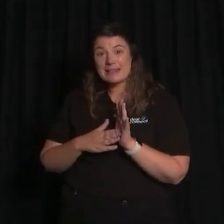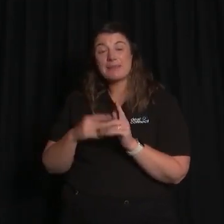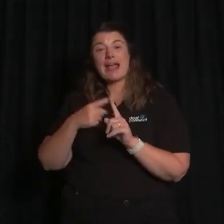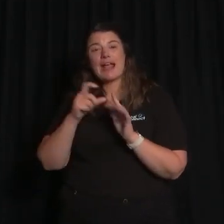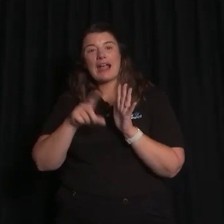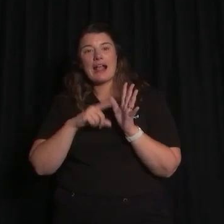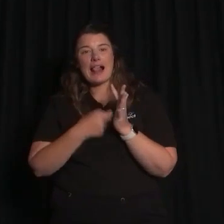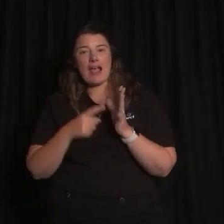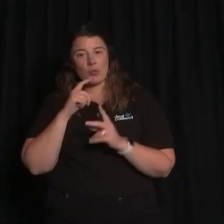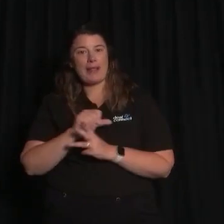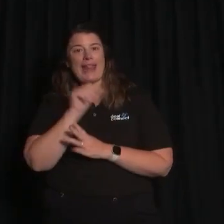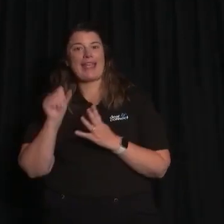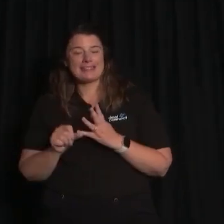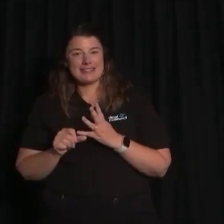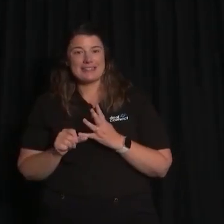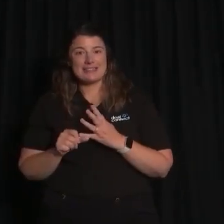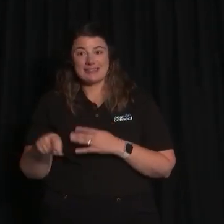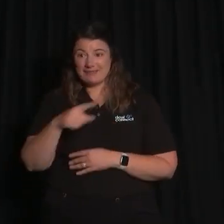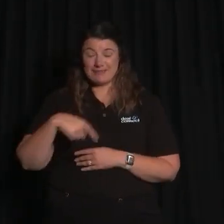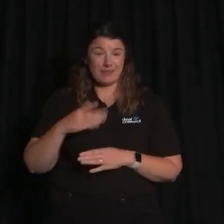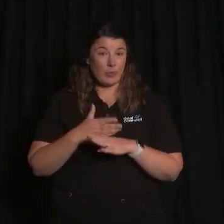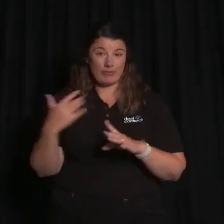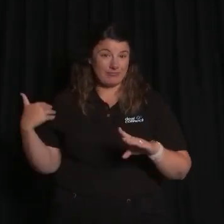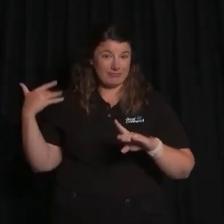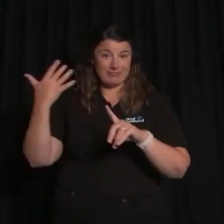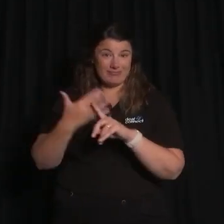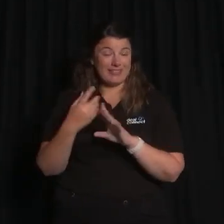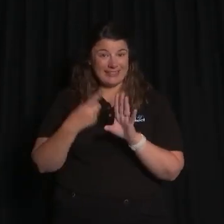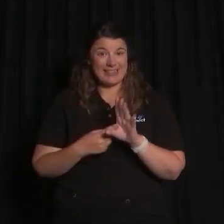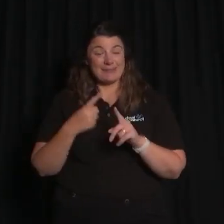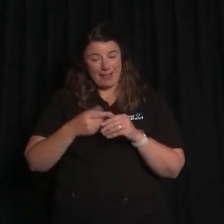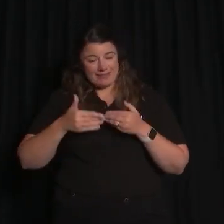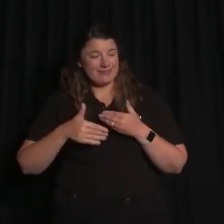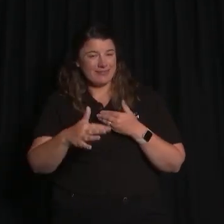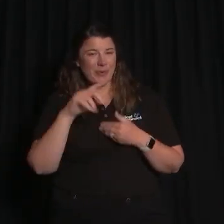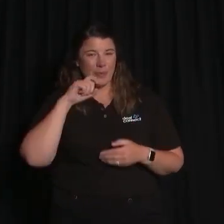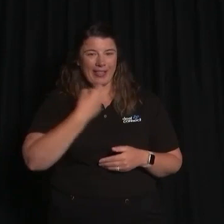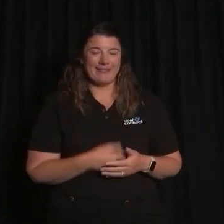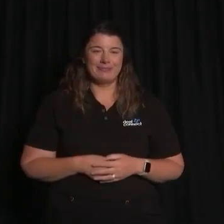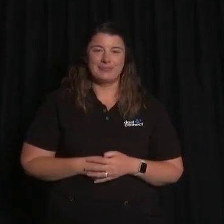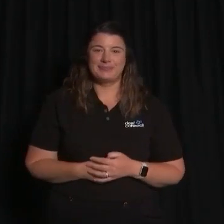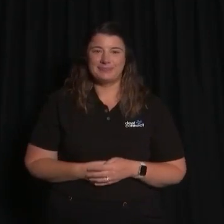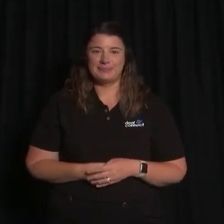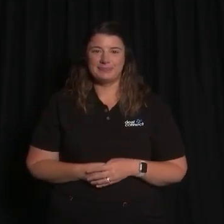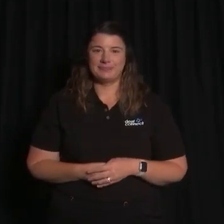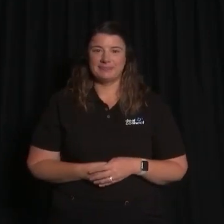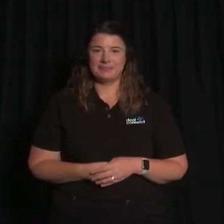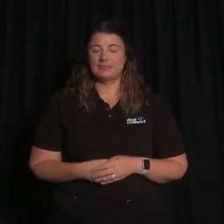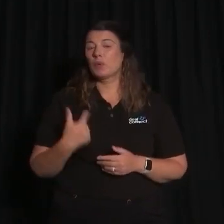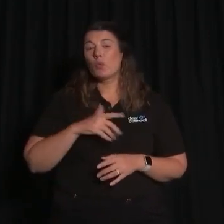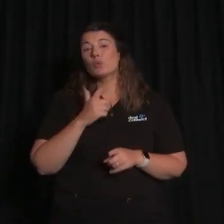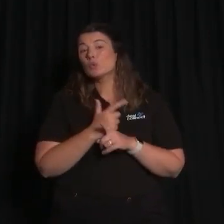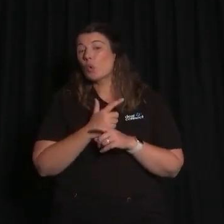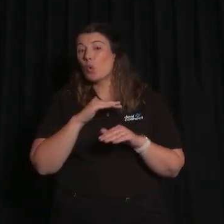next. I've worked with these people for many years and will work for many years to come. I want to talk a bit